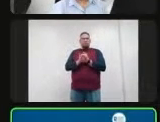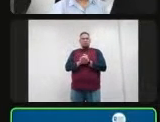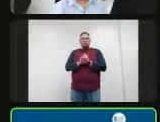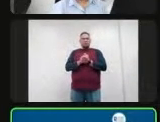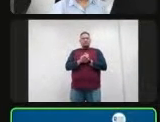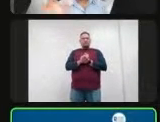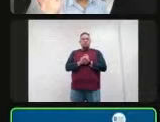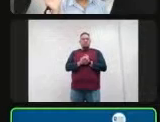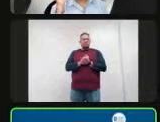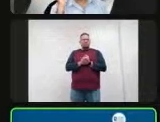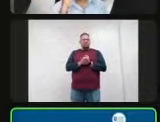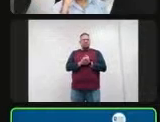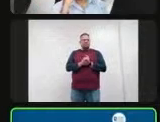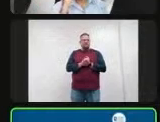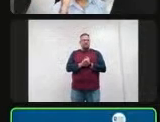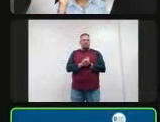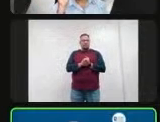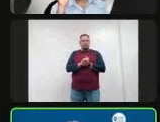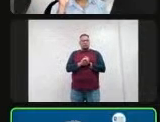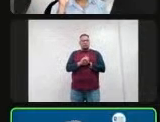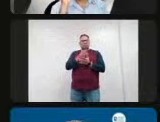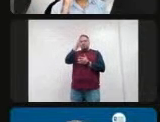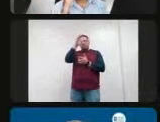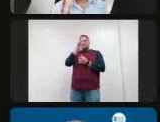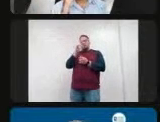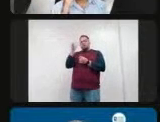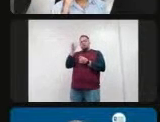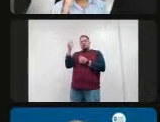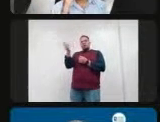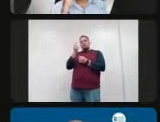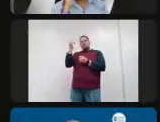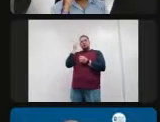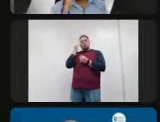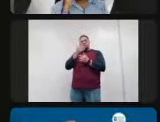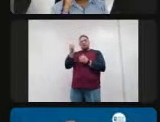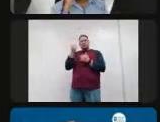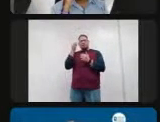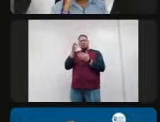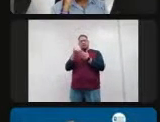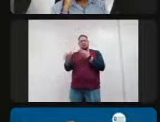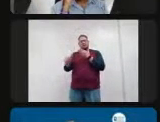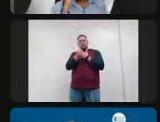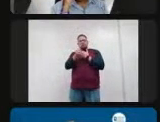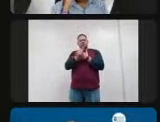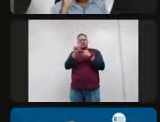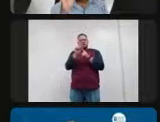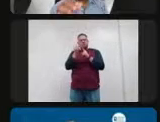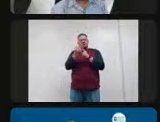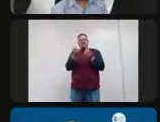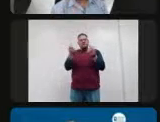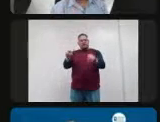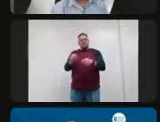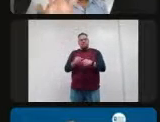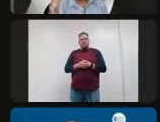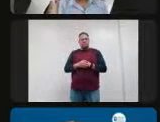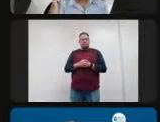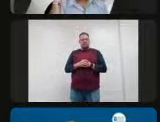Thank you for that. Don't always know best when there's a serious, dangerous situation going on.